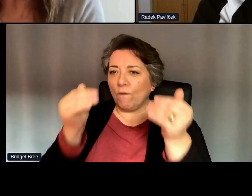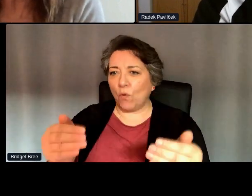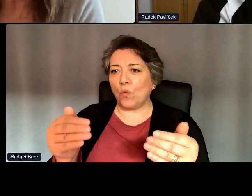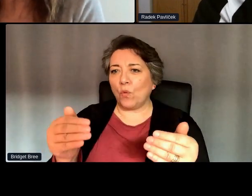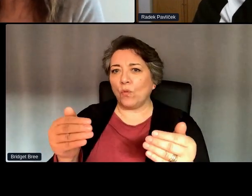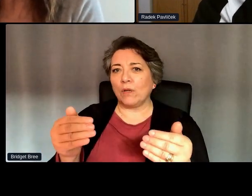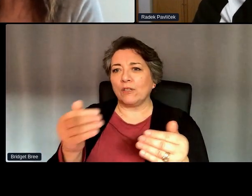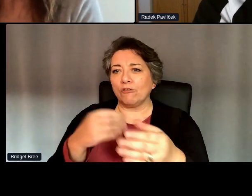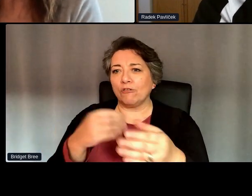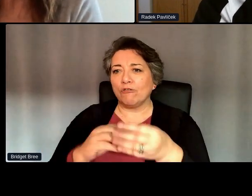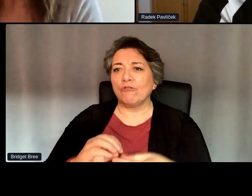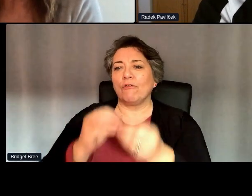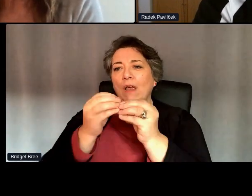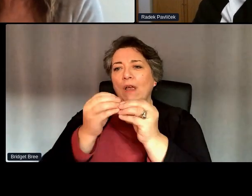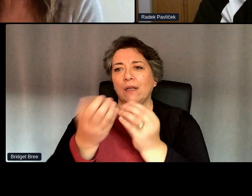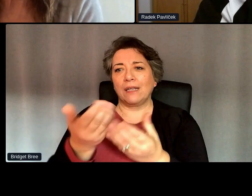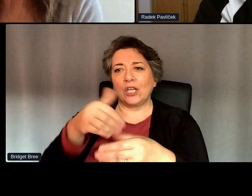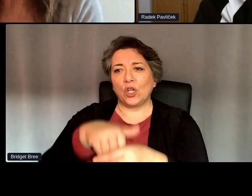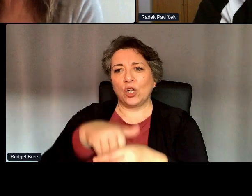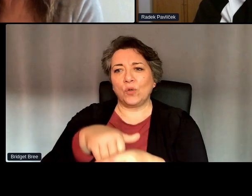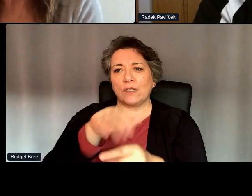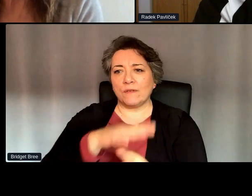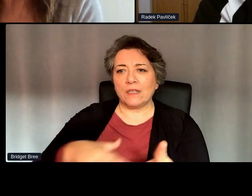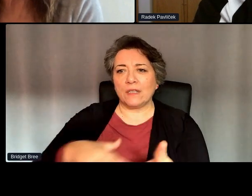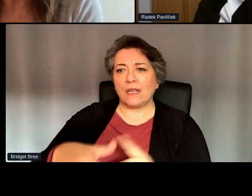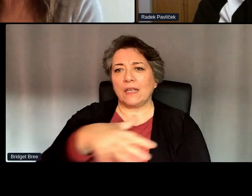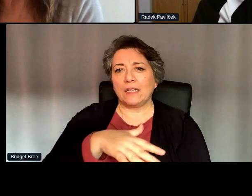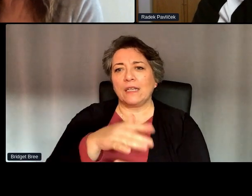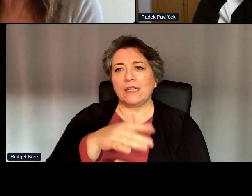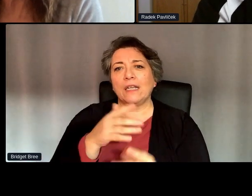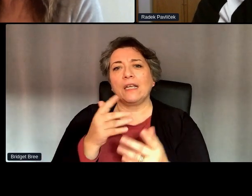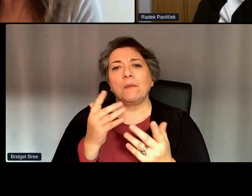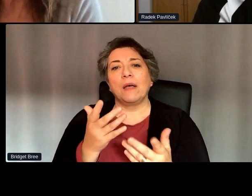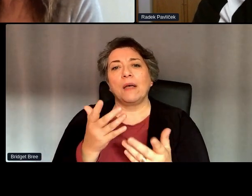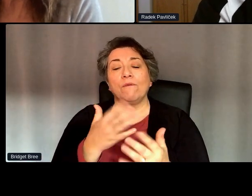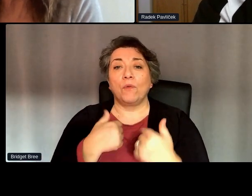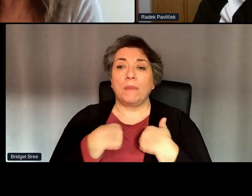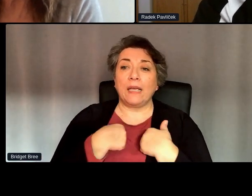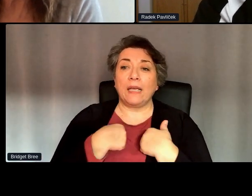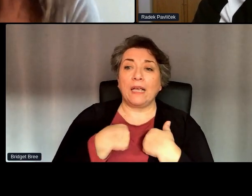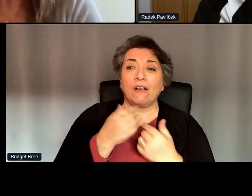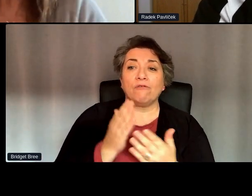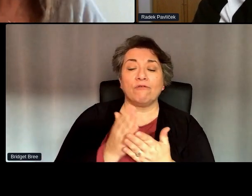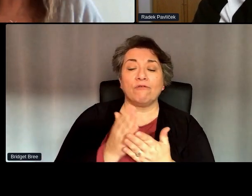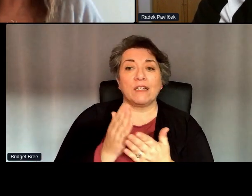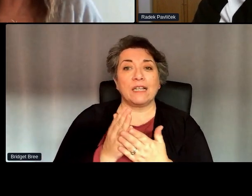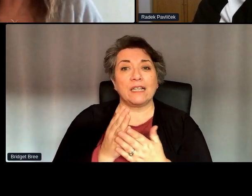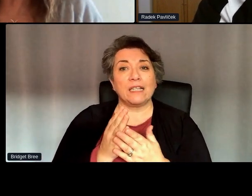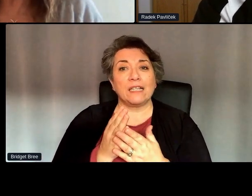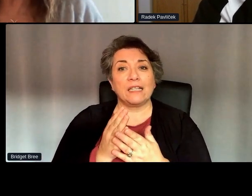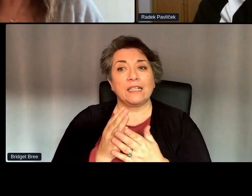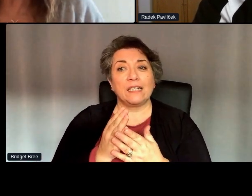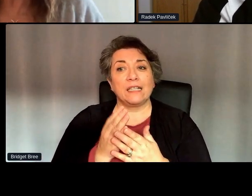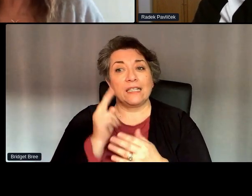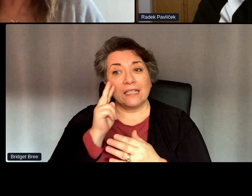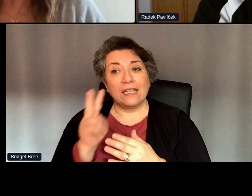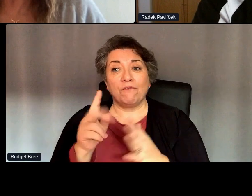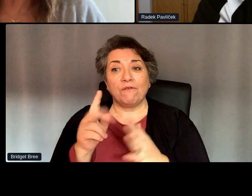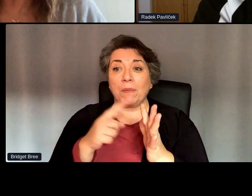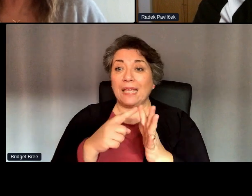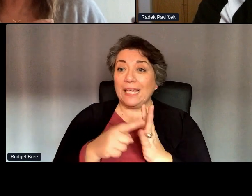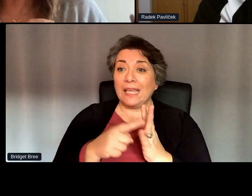society by doing this. But to me, I really see from the EU perspective, we see more and